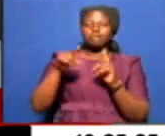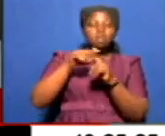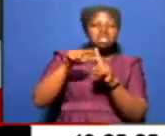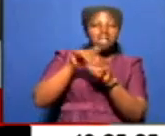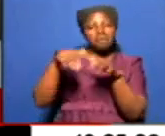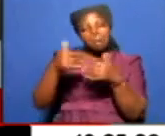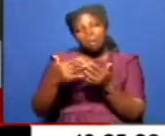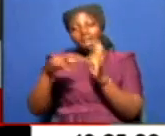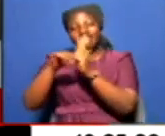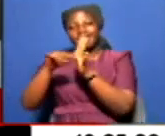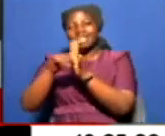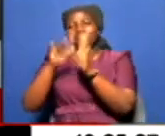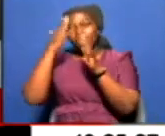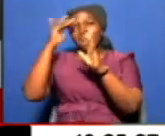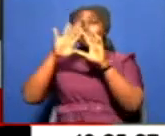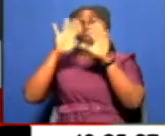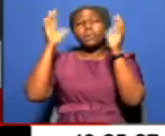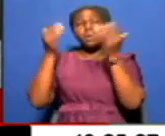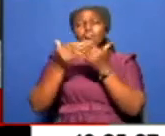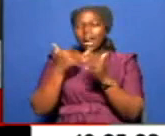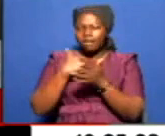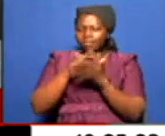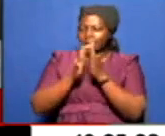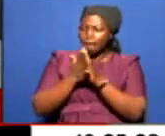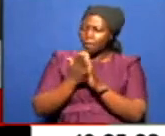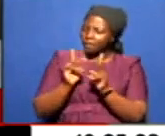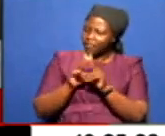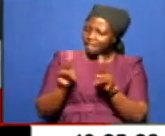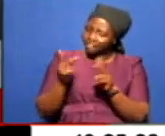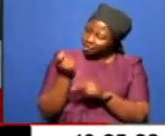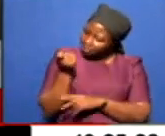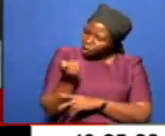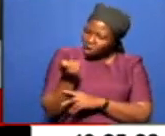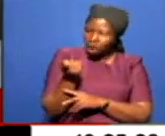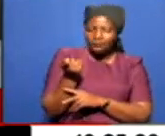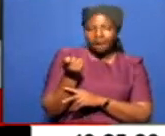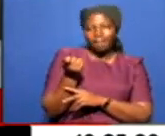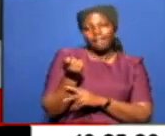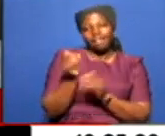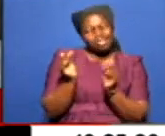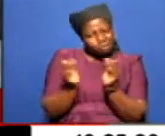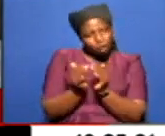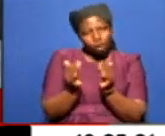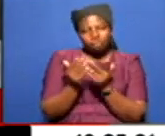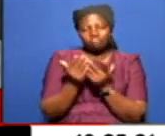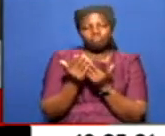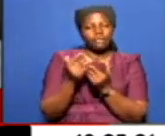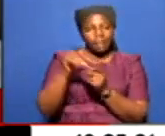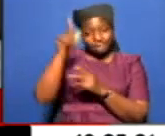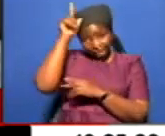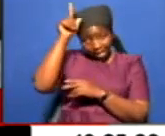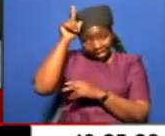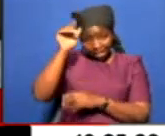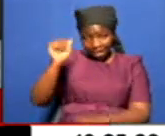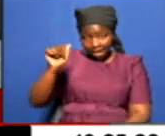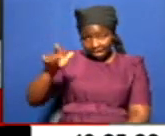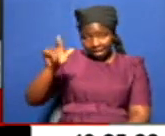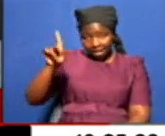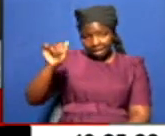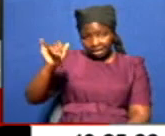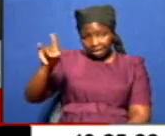become a very small village. The Al-Qaeda will use the platform to air